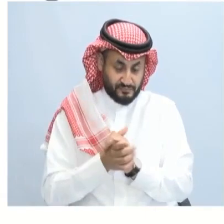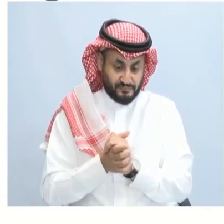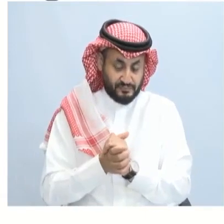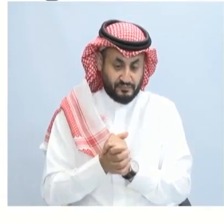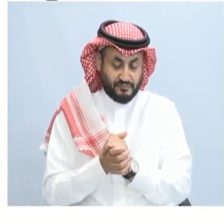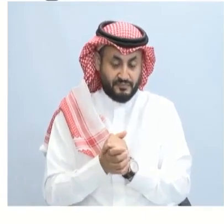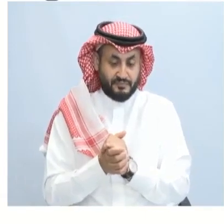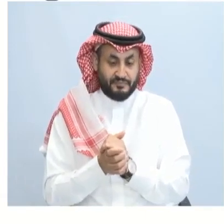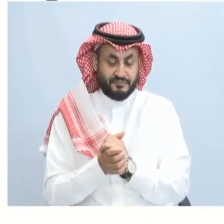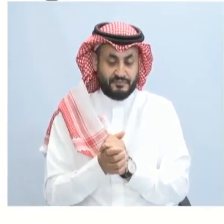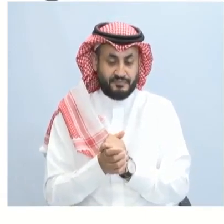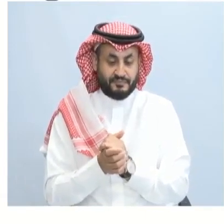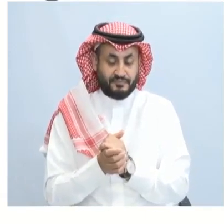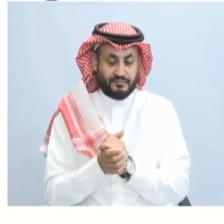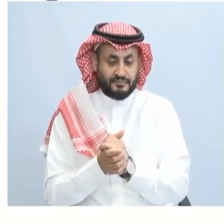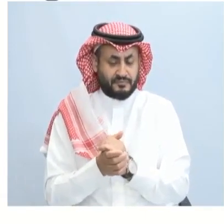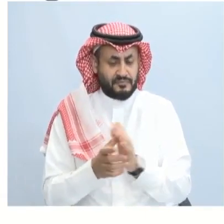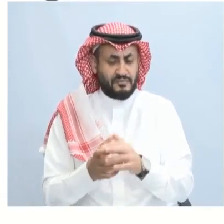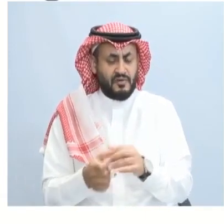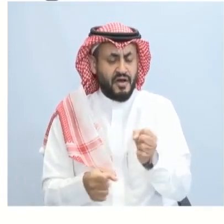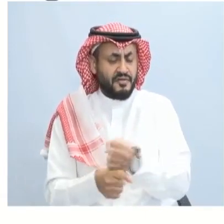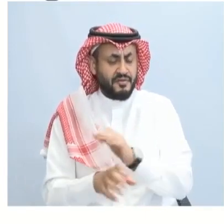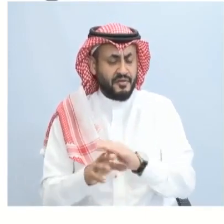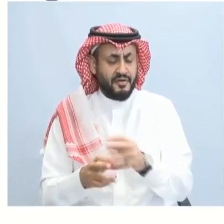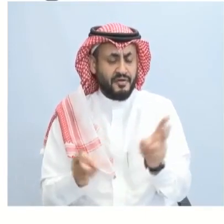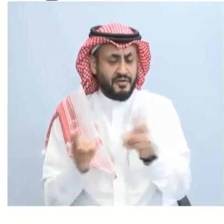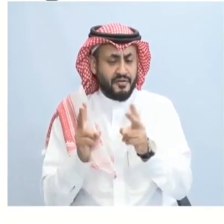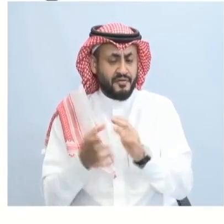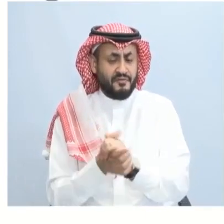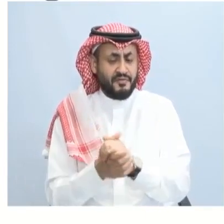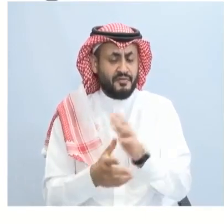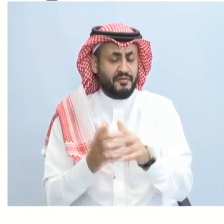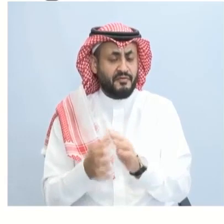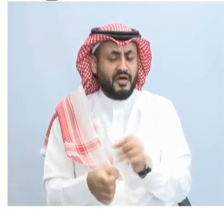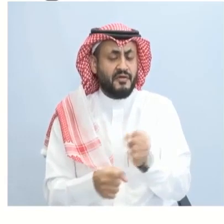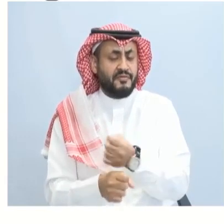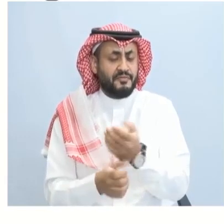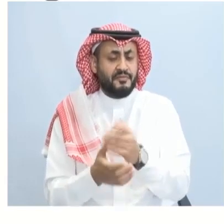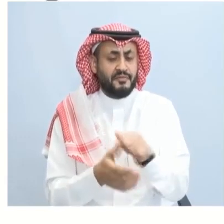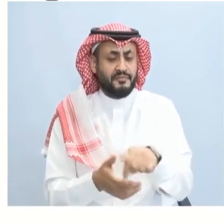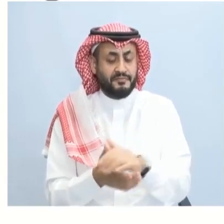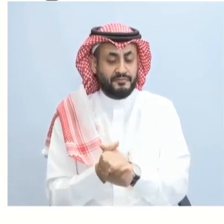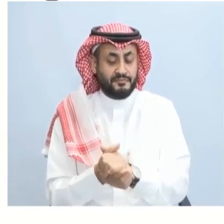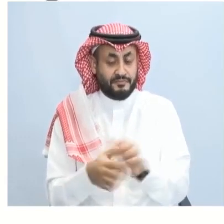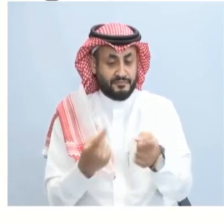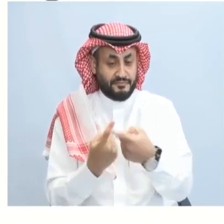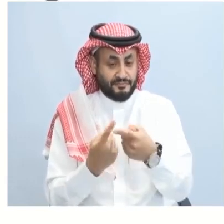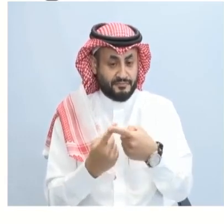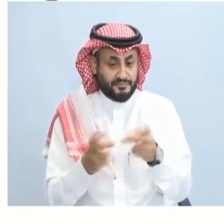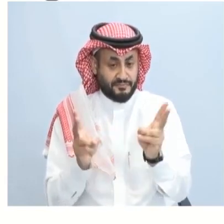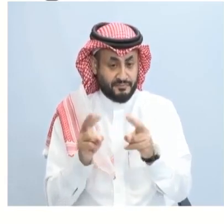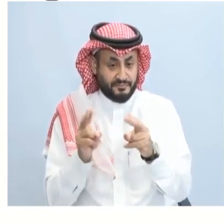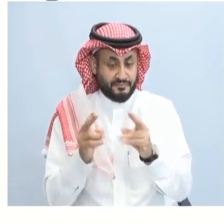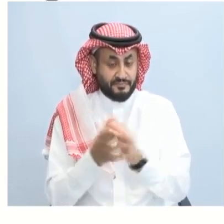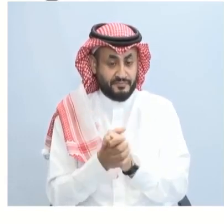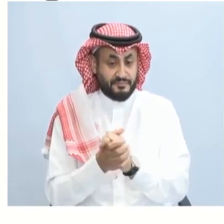grammar exercises. We had the conversation. We had our listening. So what did we do? First of all, we have the conversation. We applied